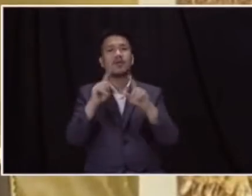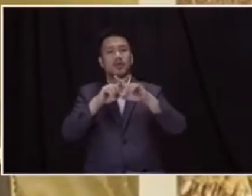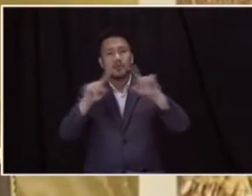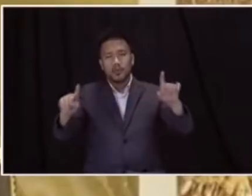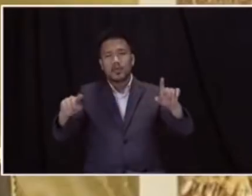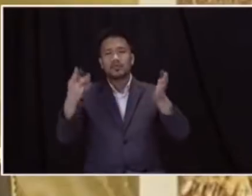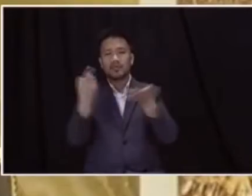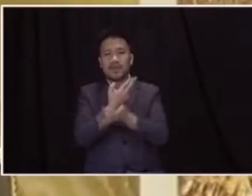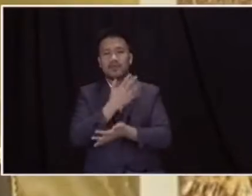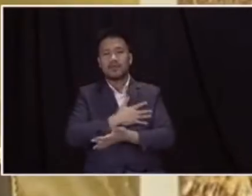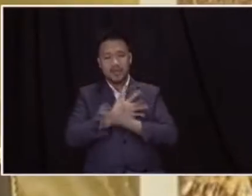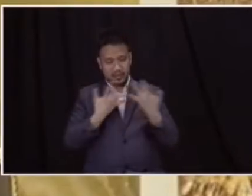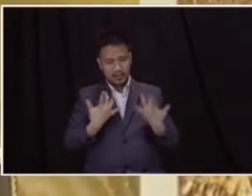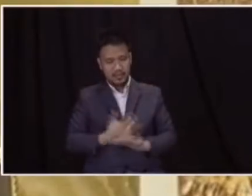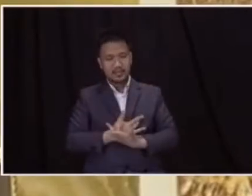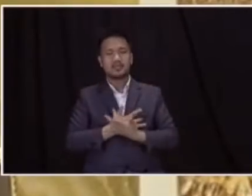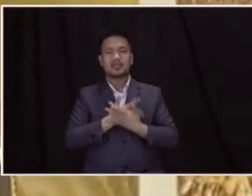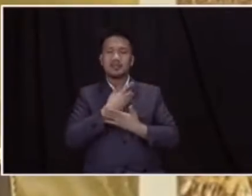heart's desire.